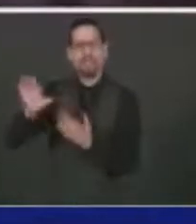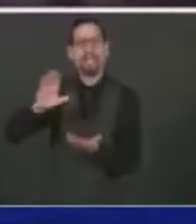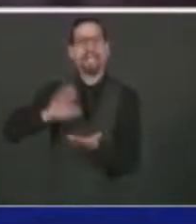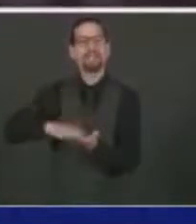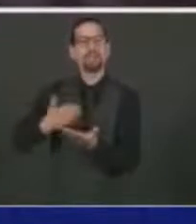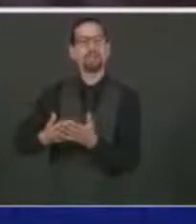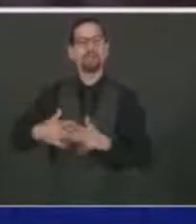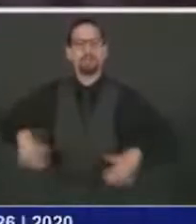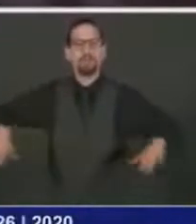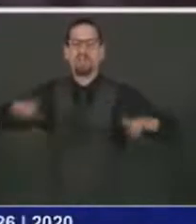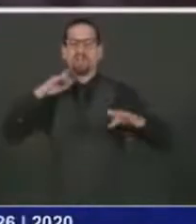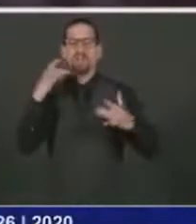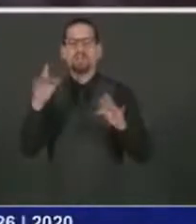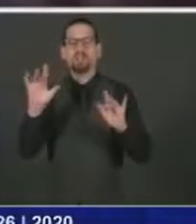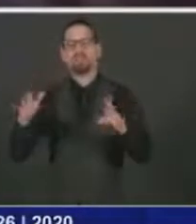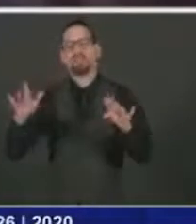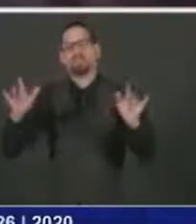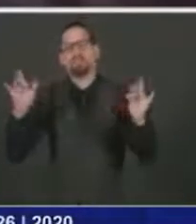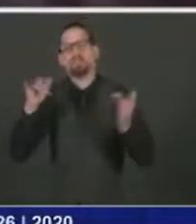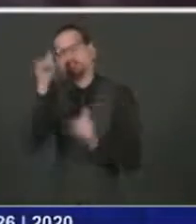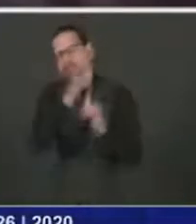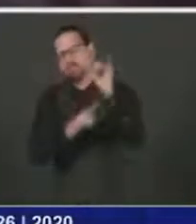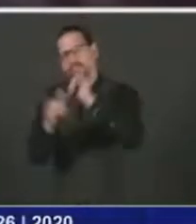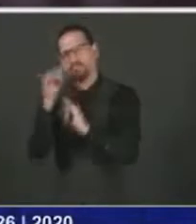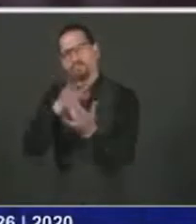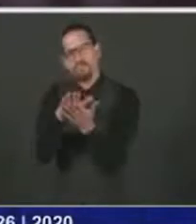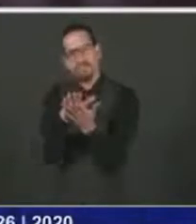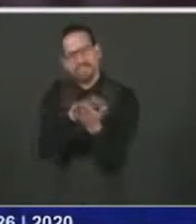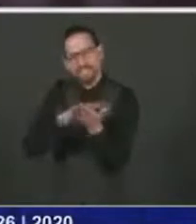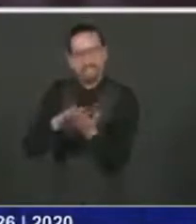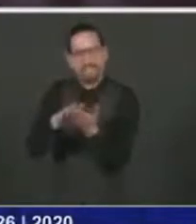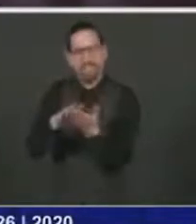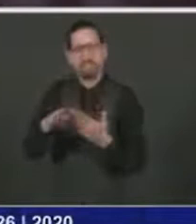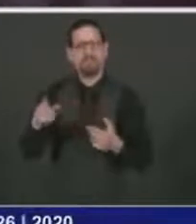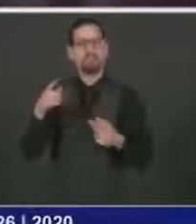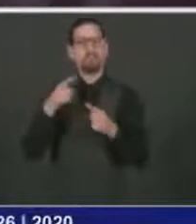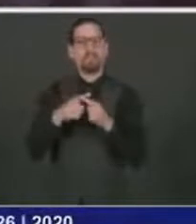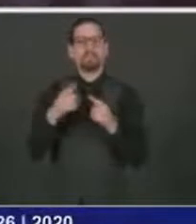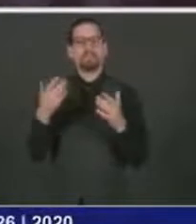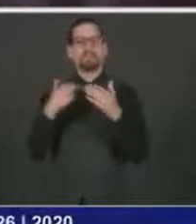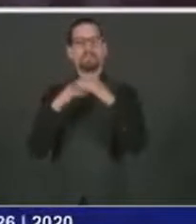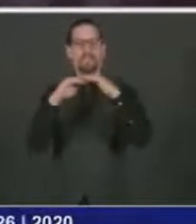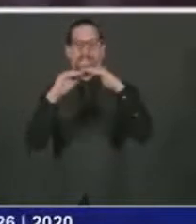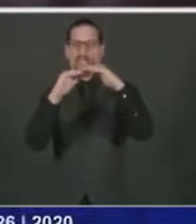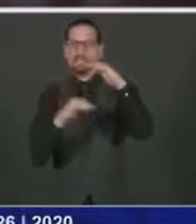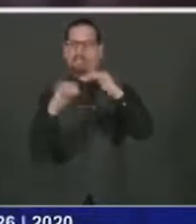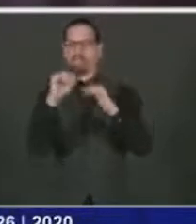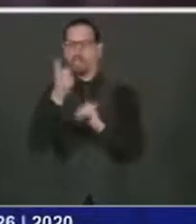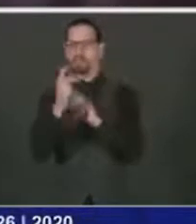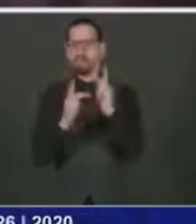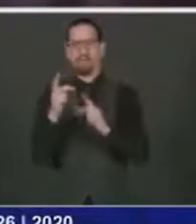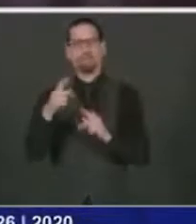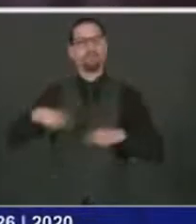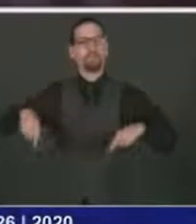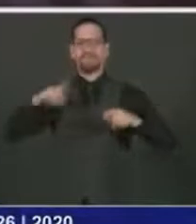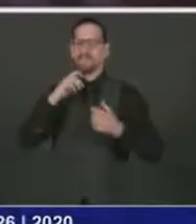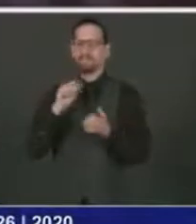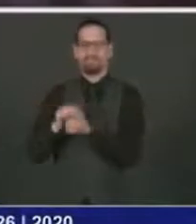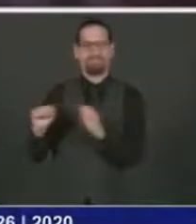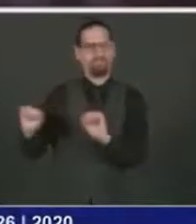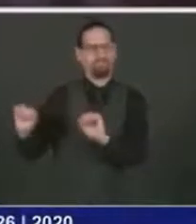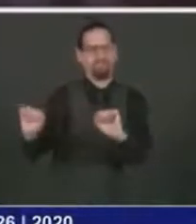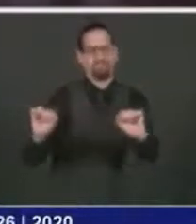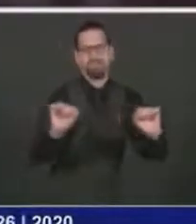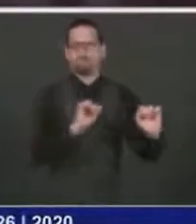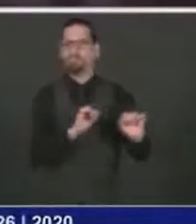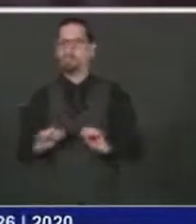of employees. They probably have 10 or fewer people in a small area. The place was immaculate. Everyone, including me and all of my team,